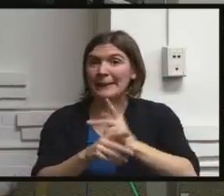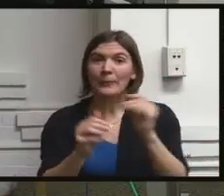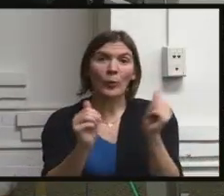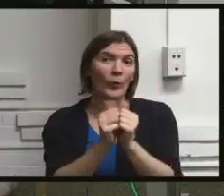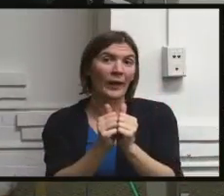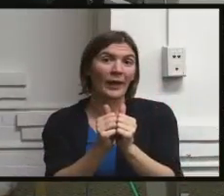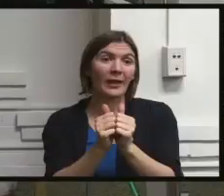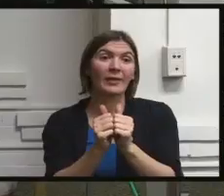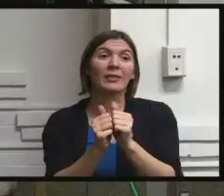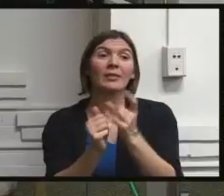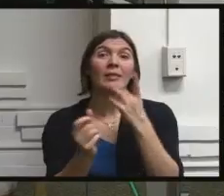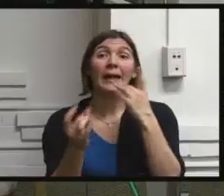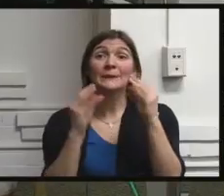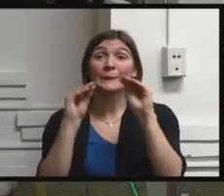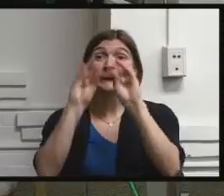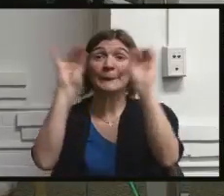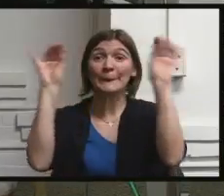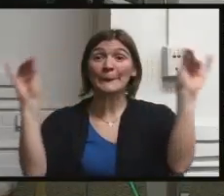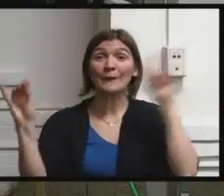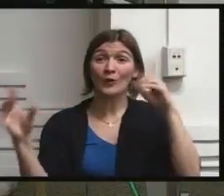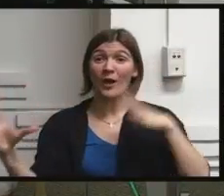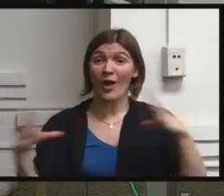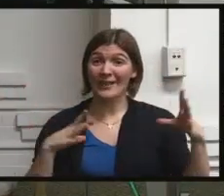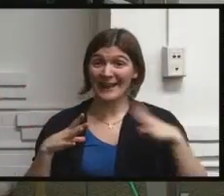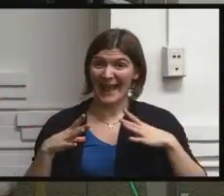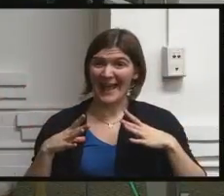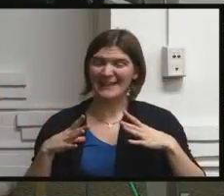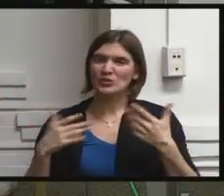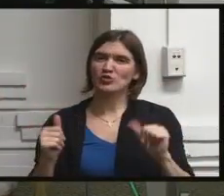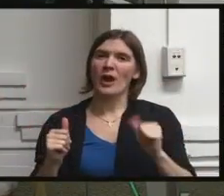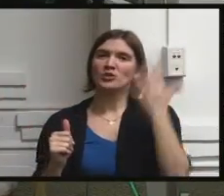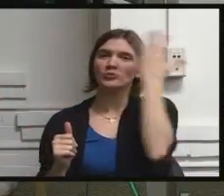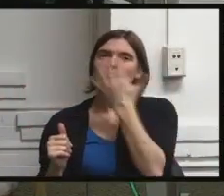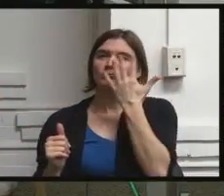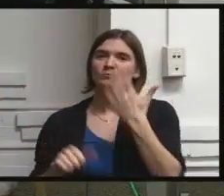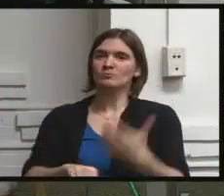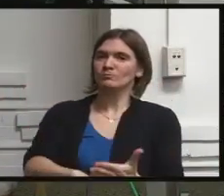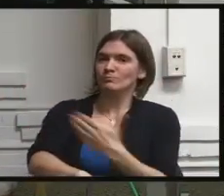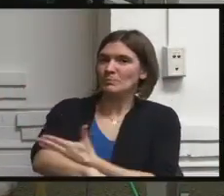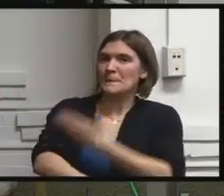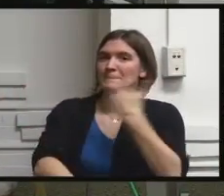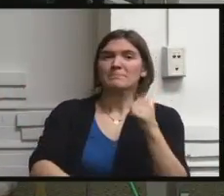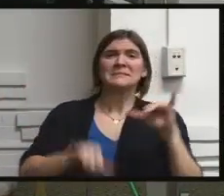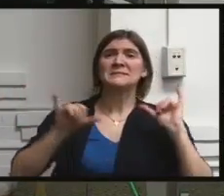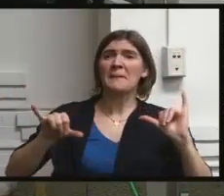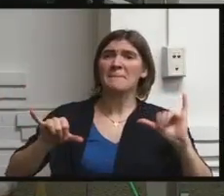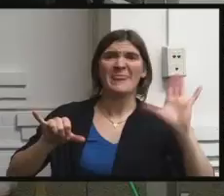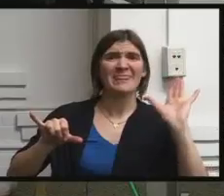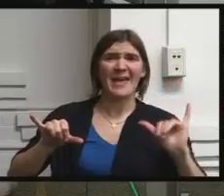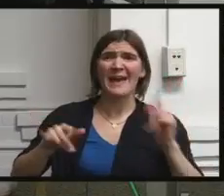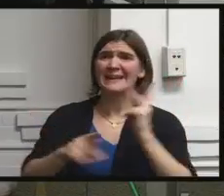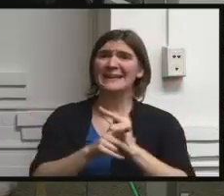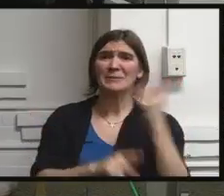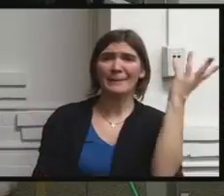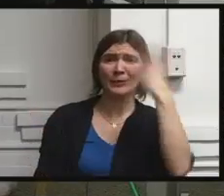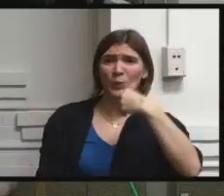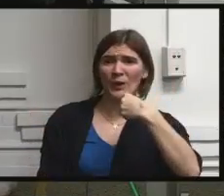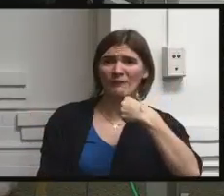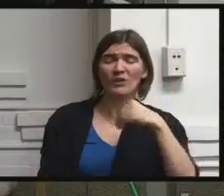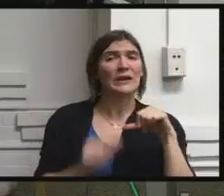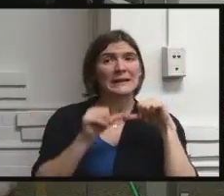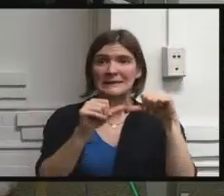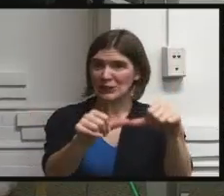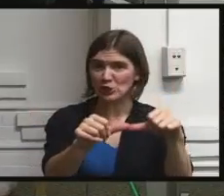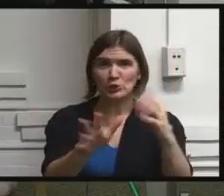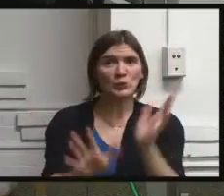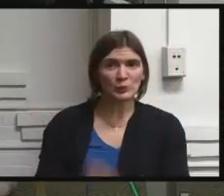regard to holiday lights, and whatever you can do to make the physical appearance of downtown Brattleboro as attractive as possible, please